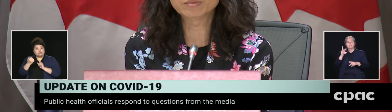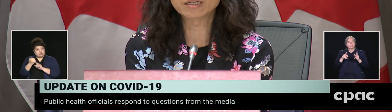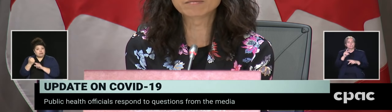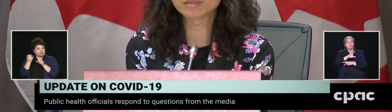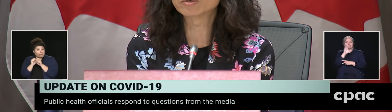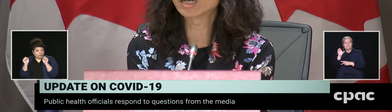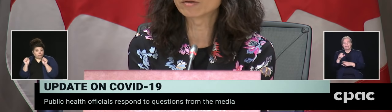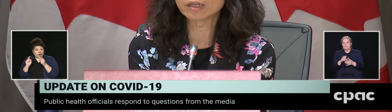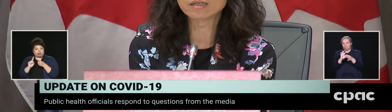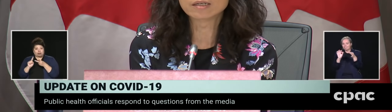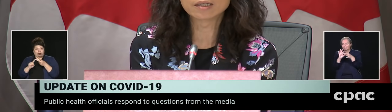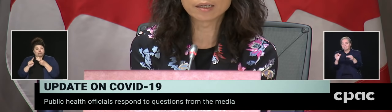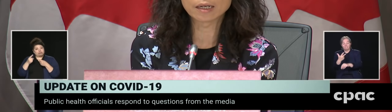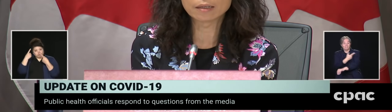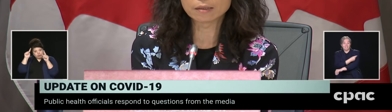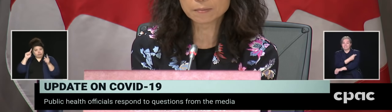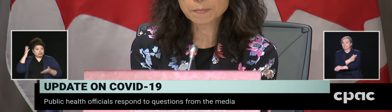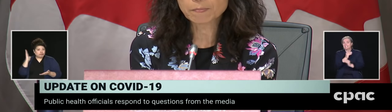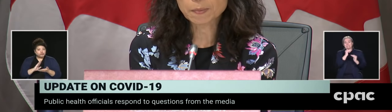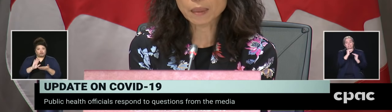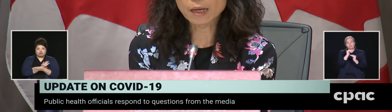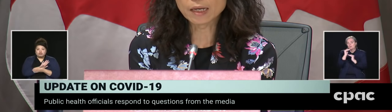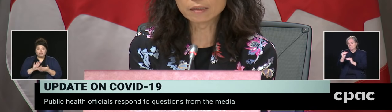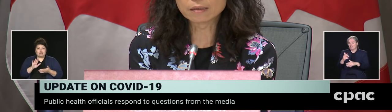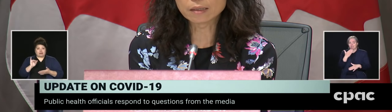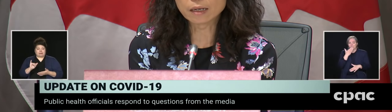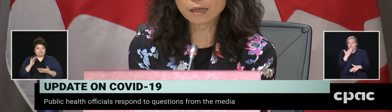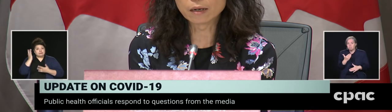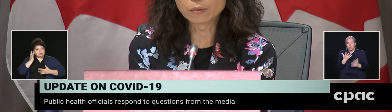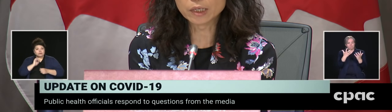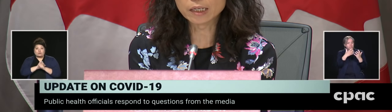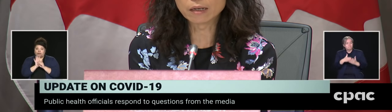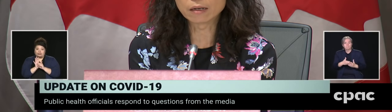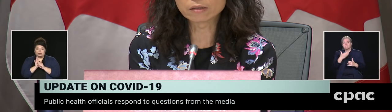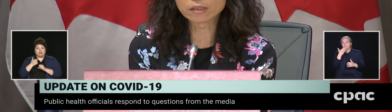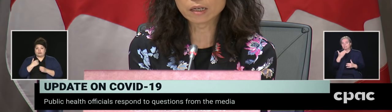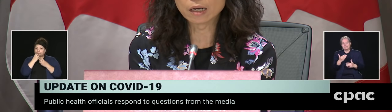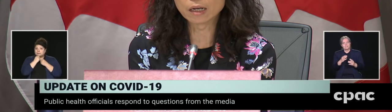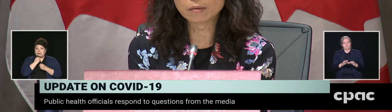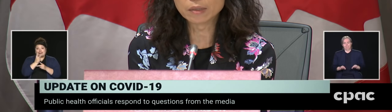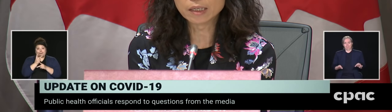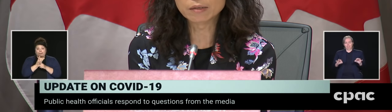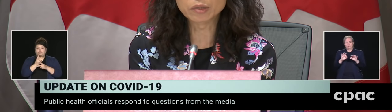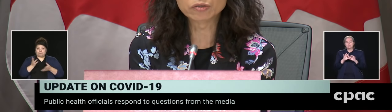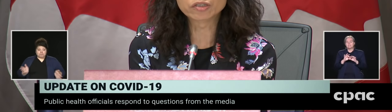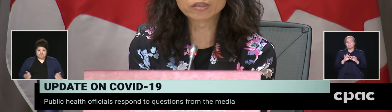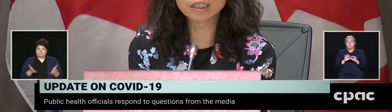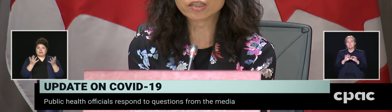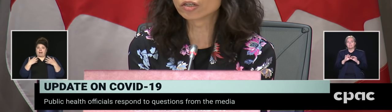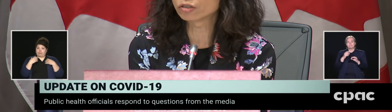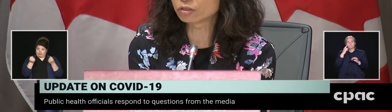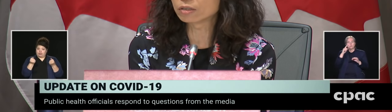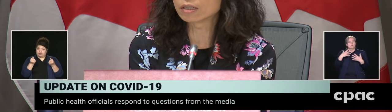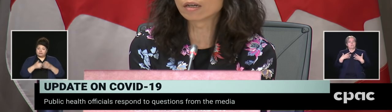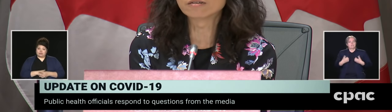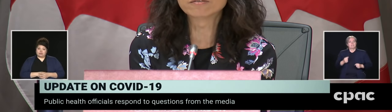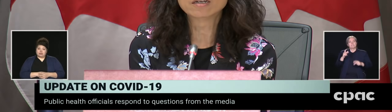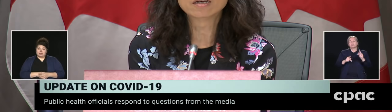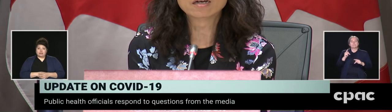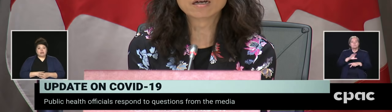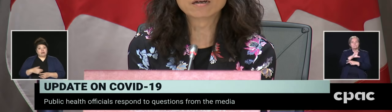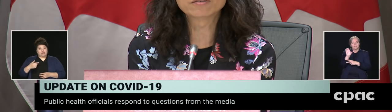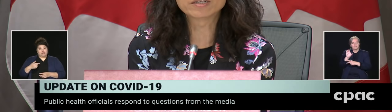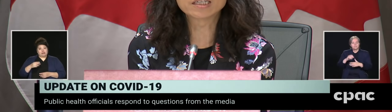of keeping people healthy in Canada. And we are not immune to the incursions